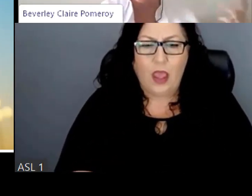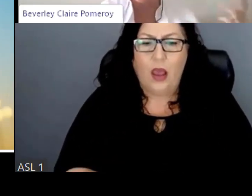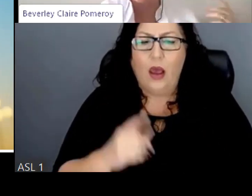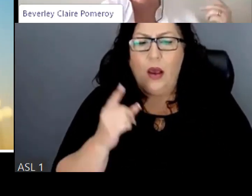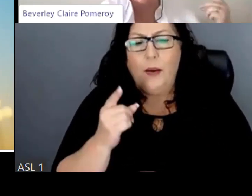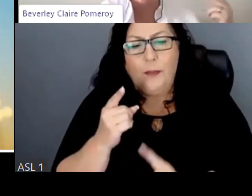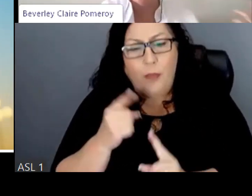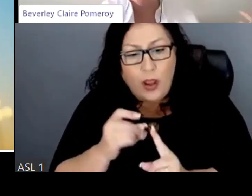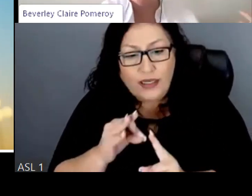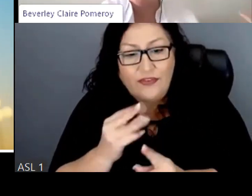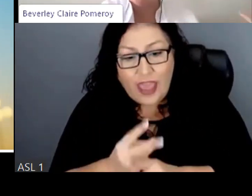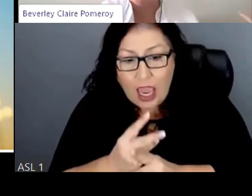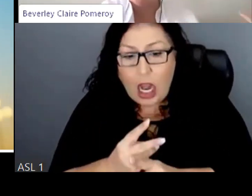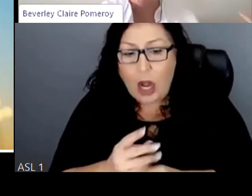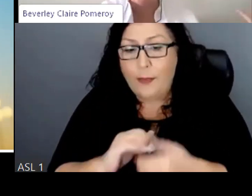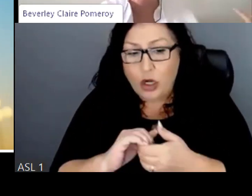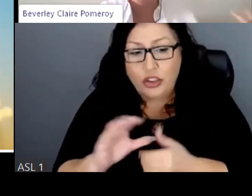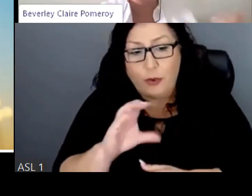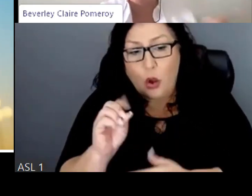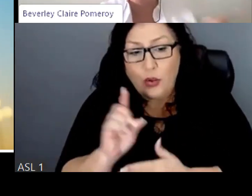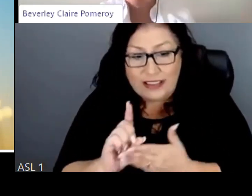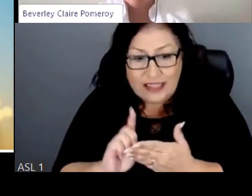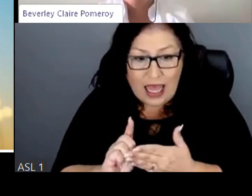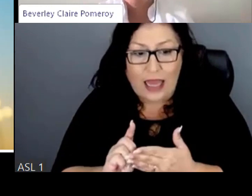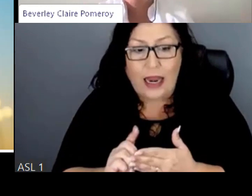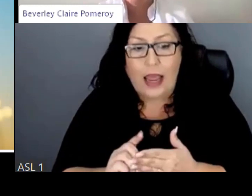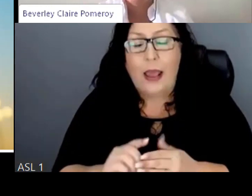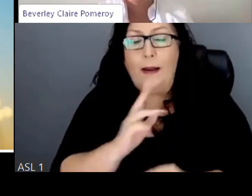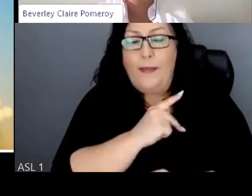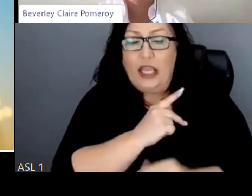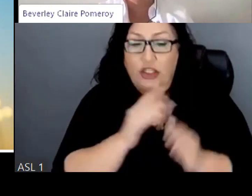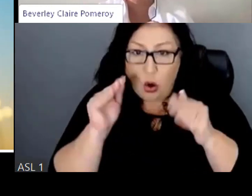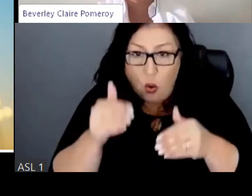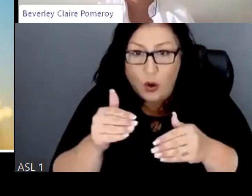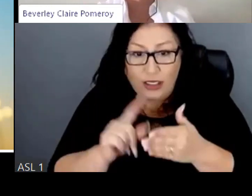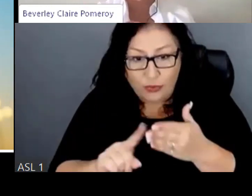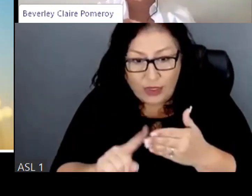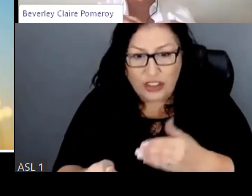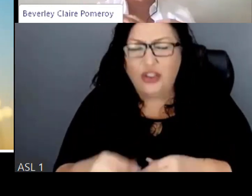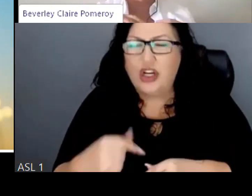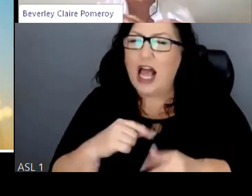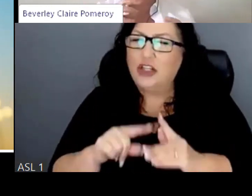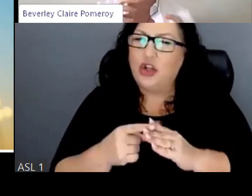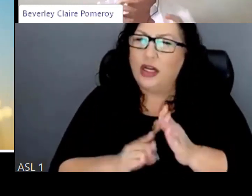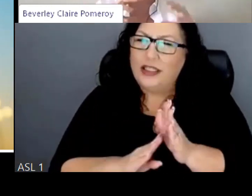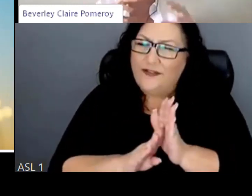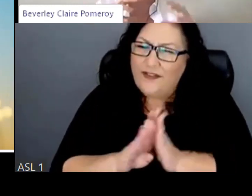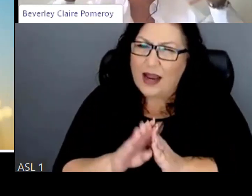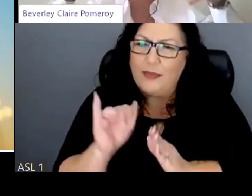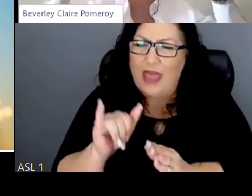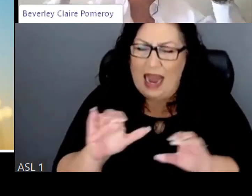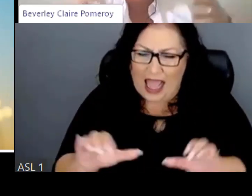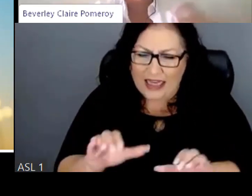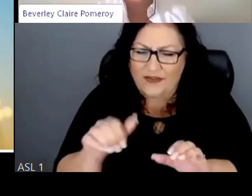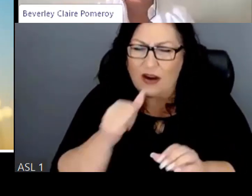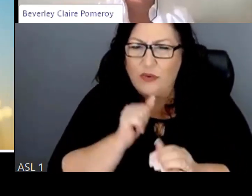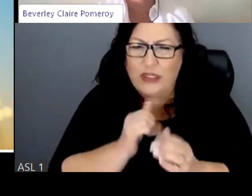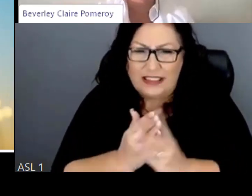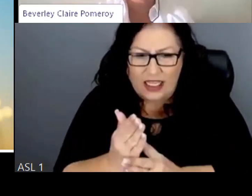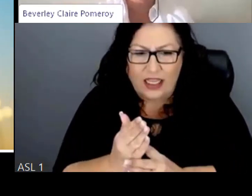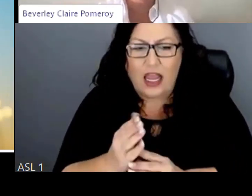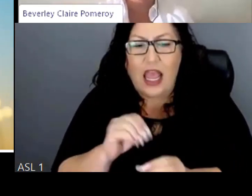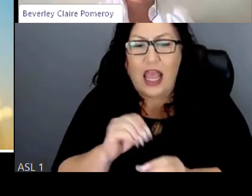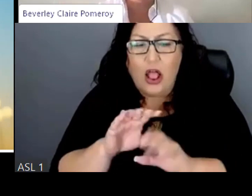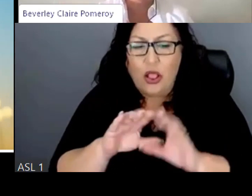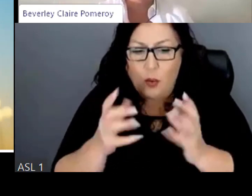partnerships, co-design, patient-oriented research. And so what I started to do was develop this activating resiliency tool in the